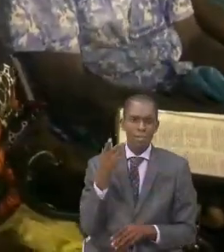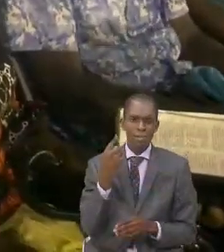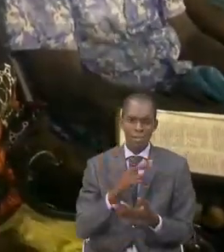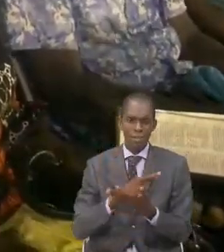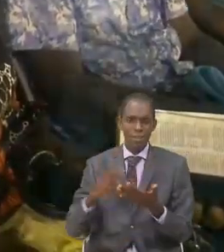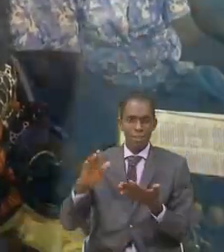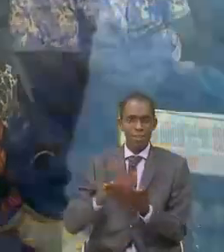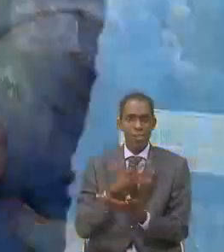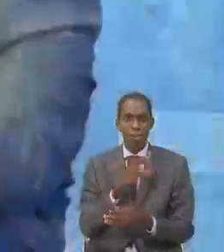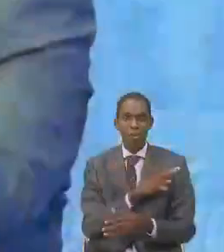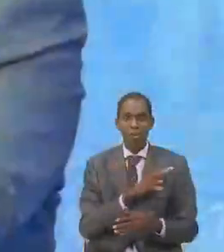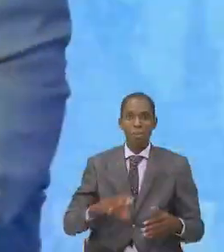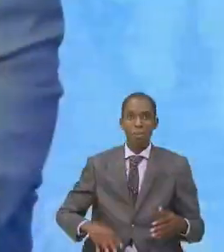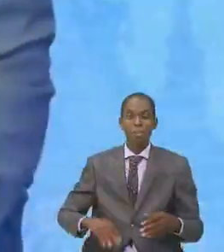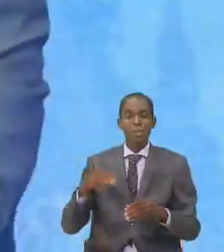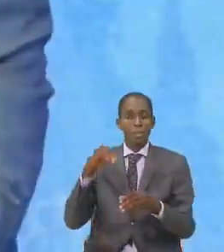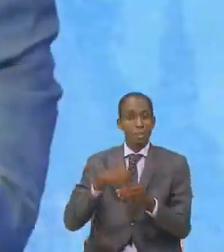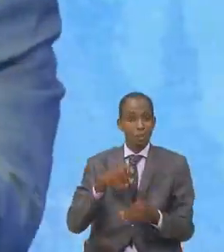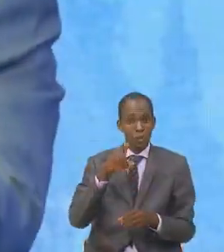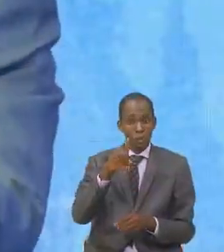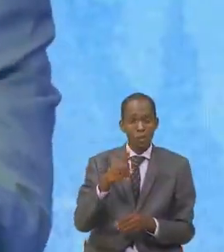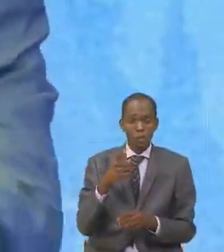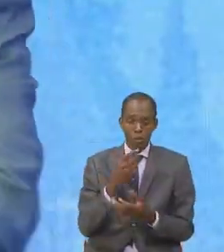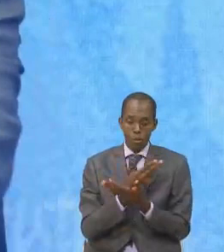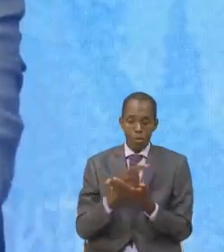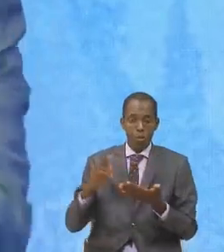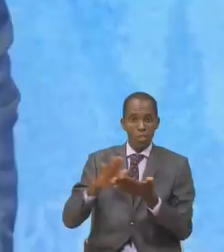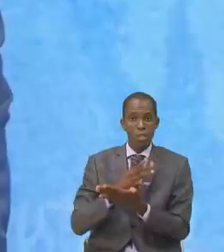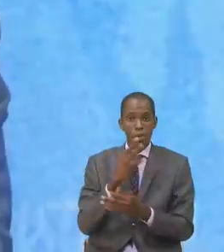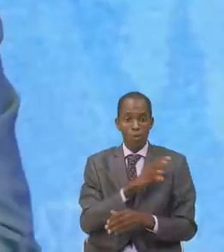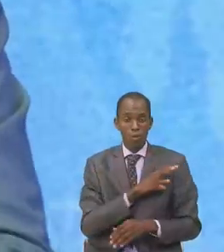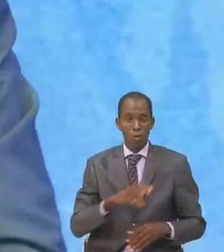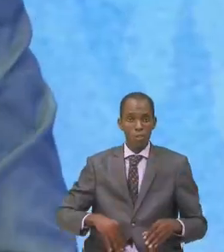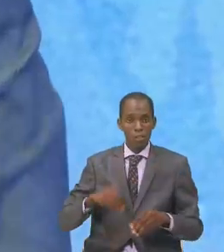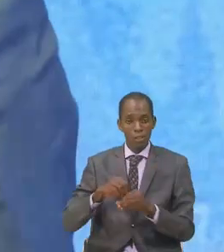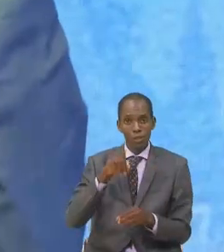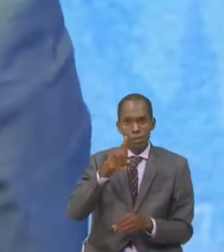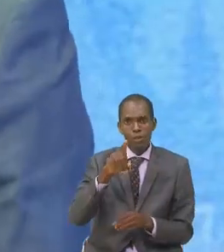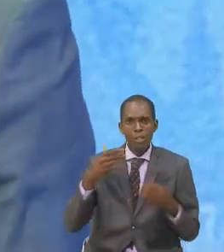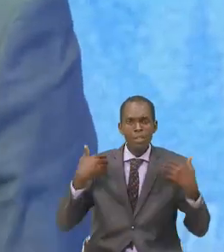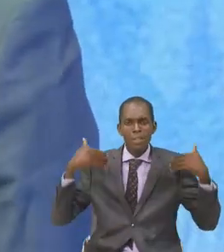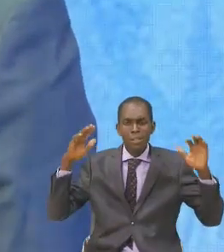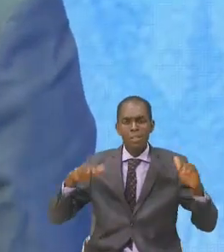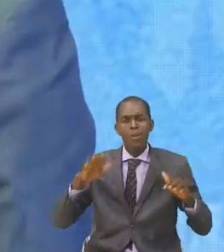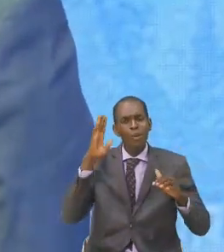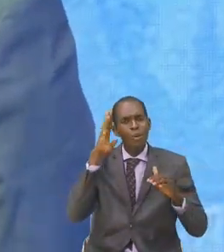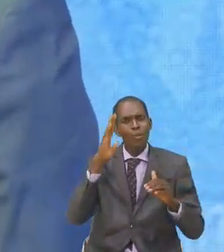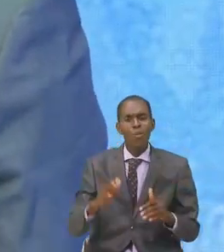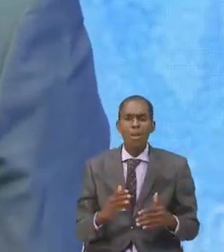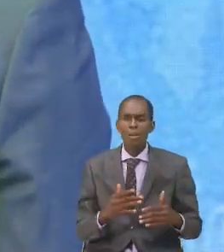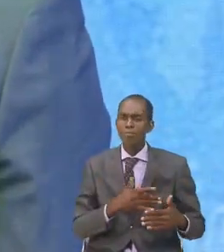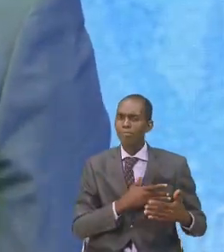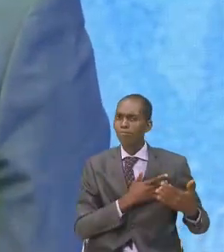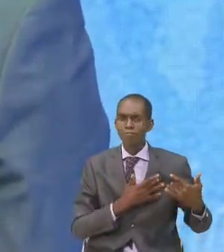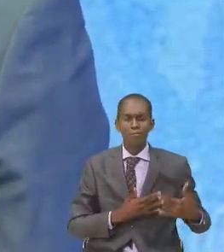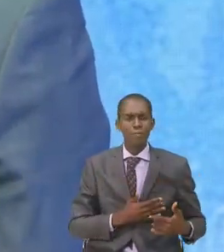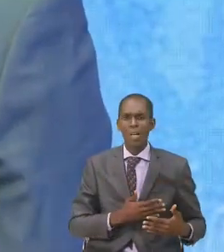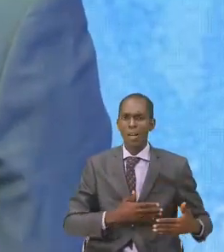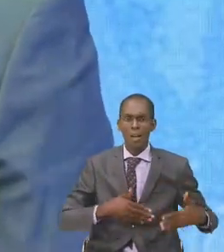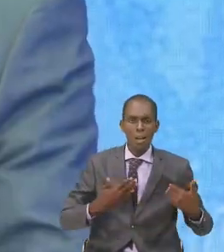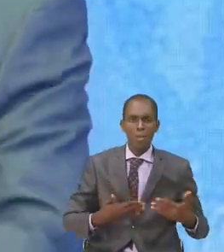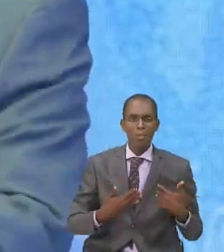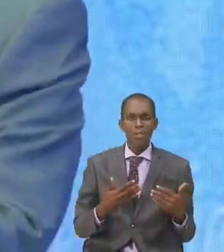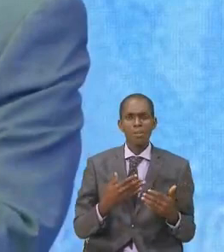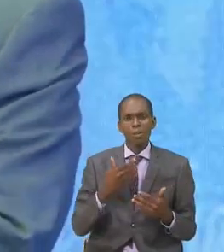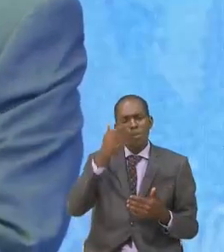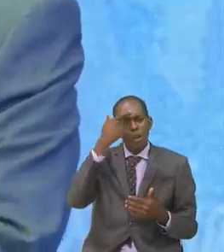you, they see the righteousness of Christ on you. They see the holiness of Christ on you. And the